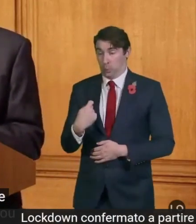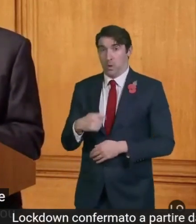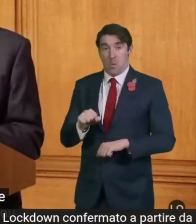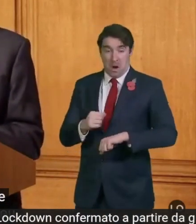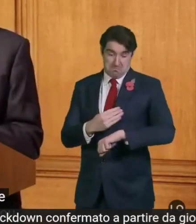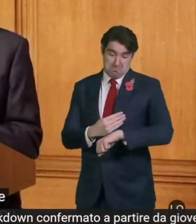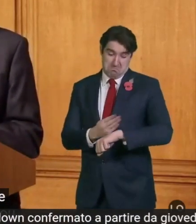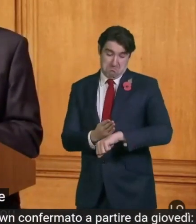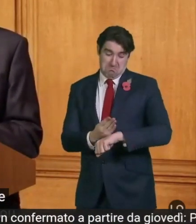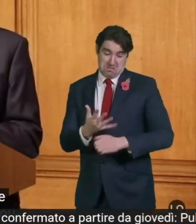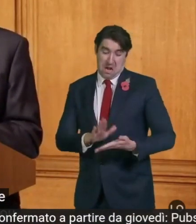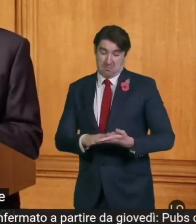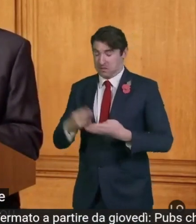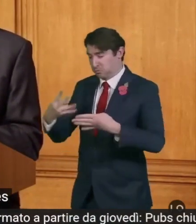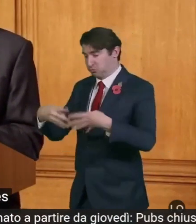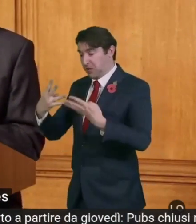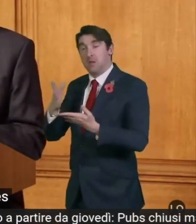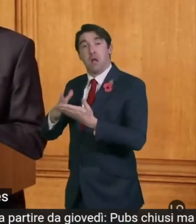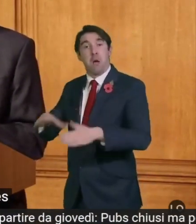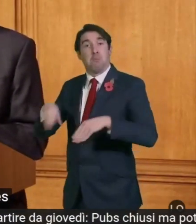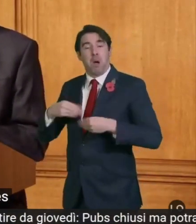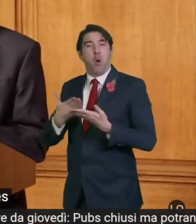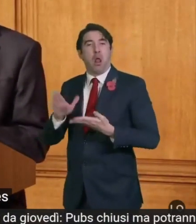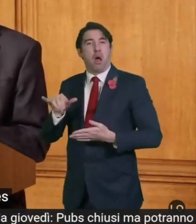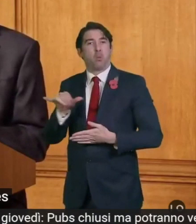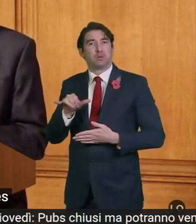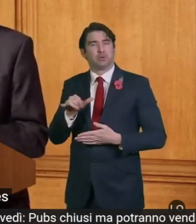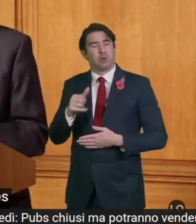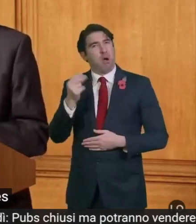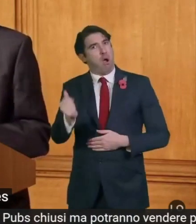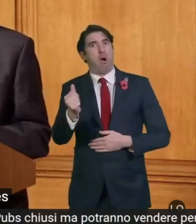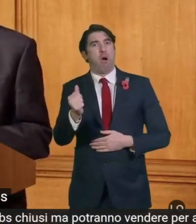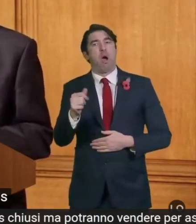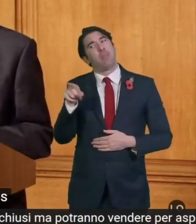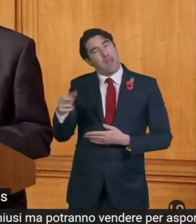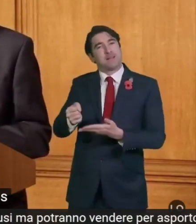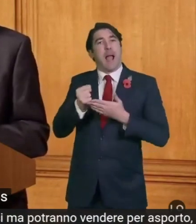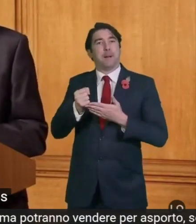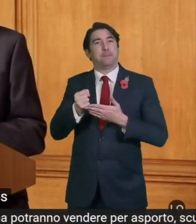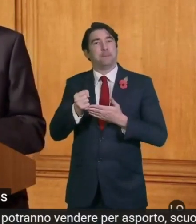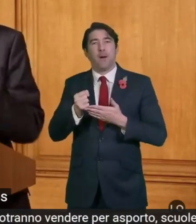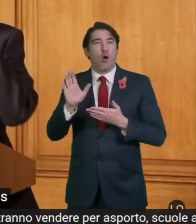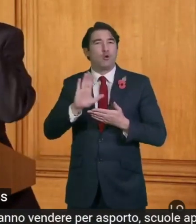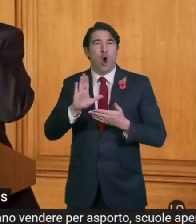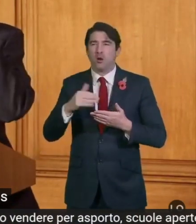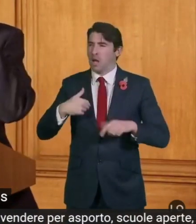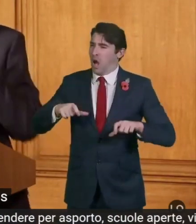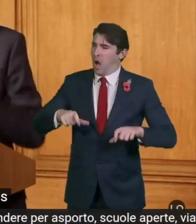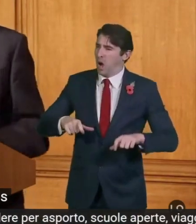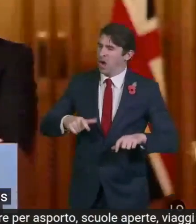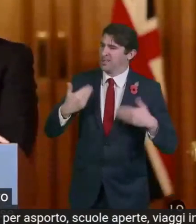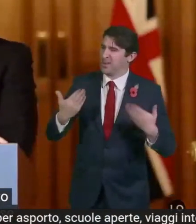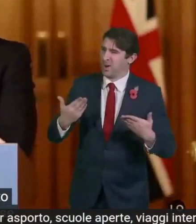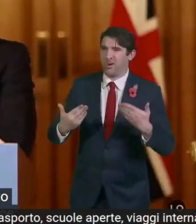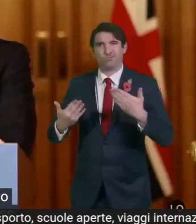next months, and certainly by next year in spring and beyond, you start to see the effects of some of those. Thanks so